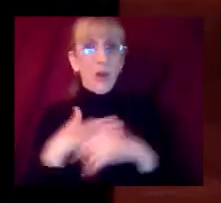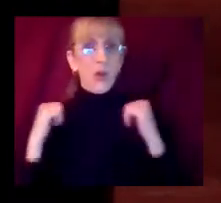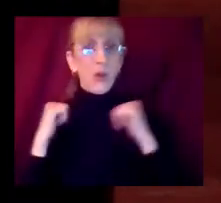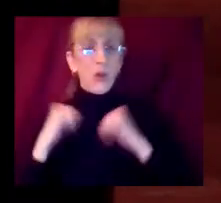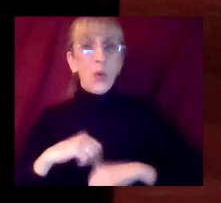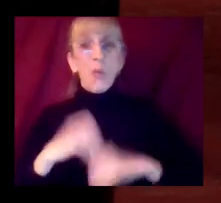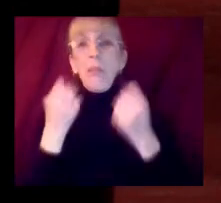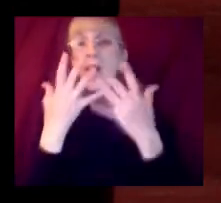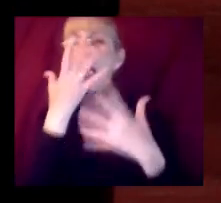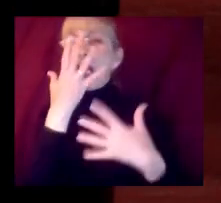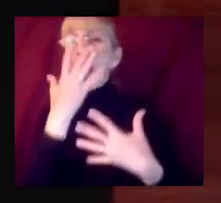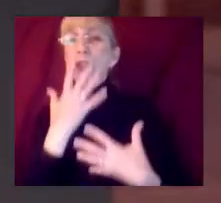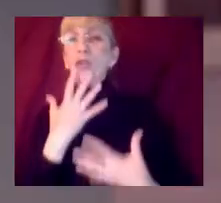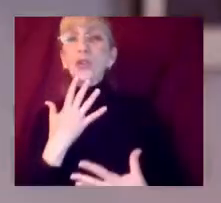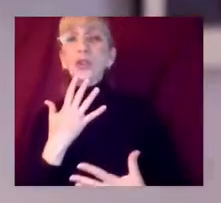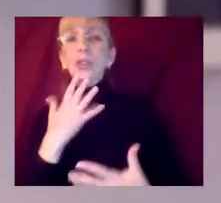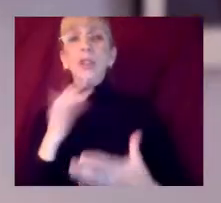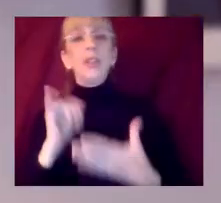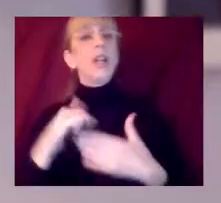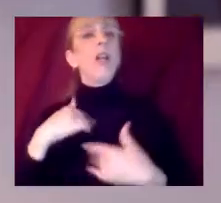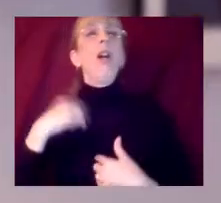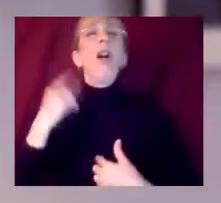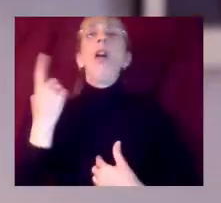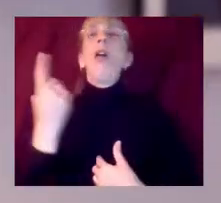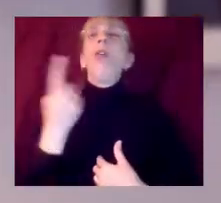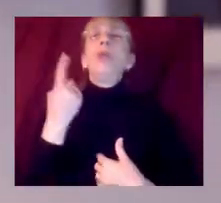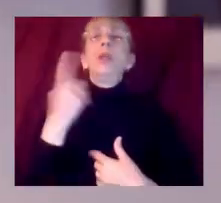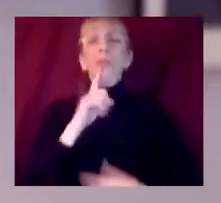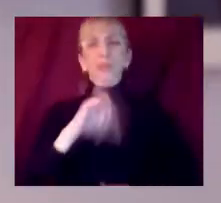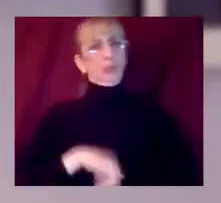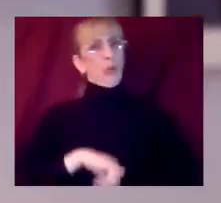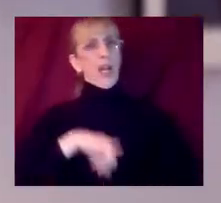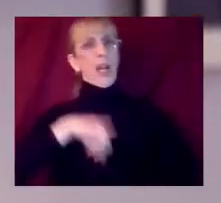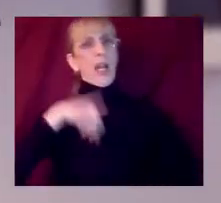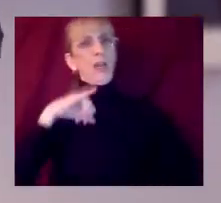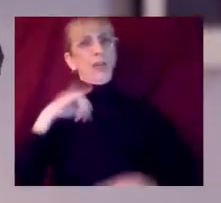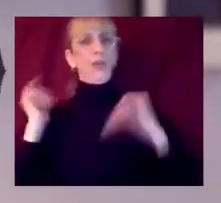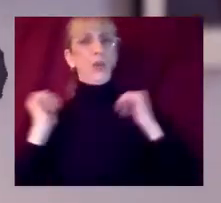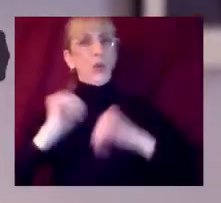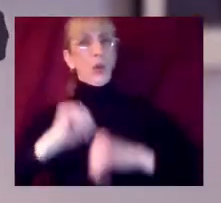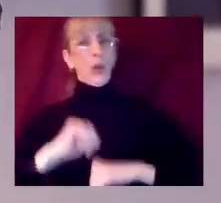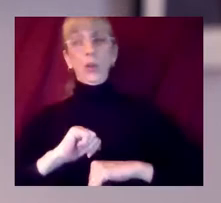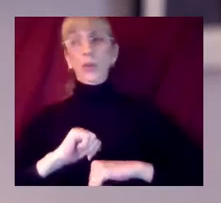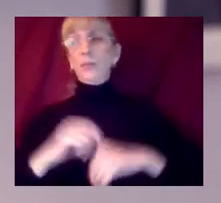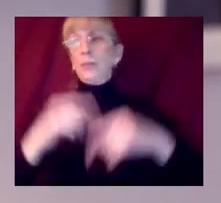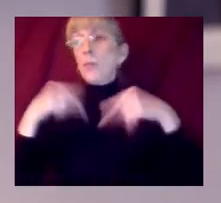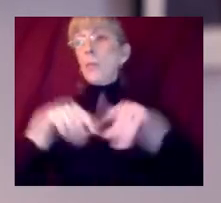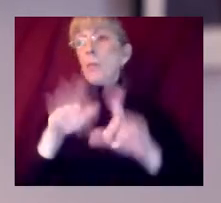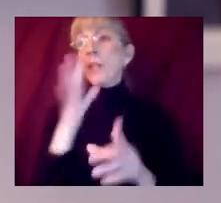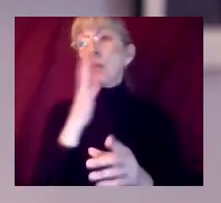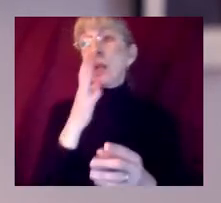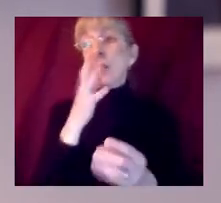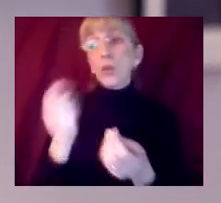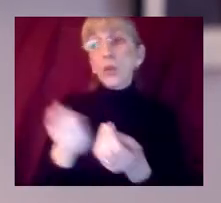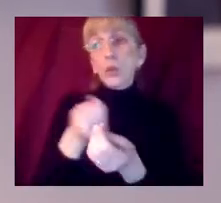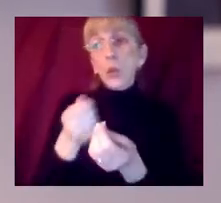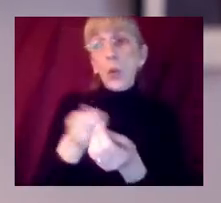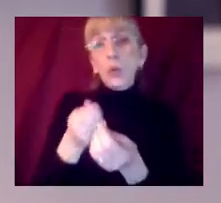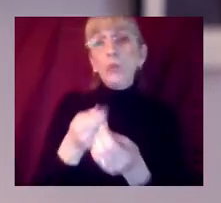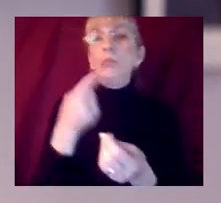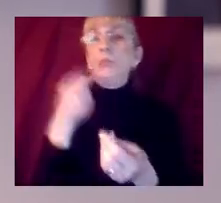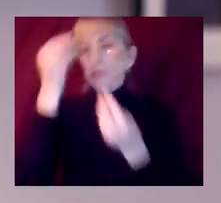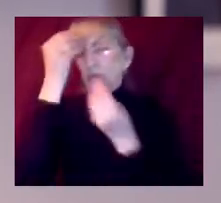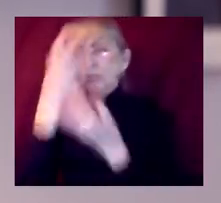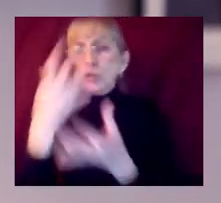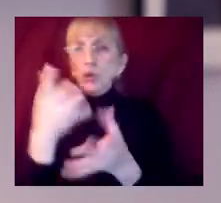many colors that I was so proud of. While Mama sewed, she told a story